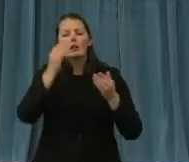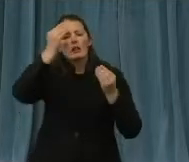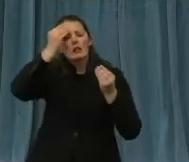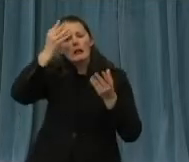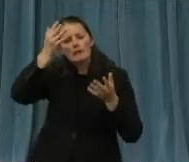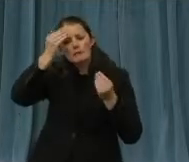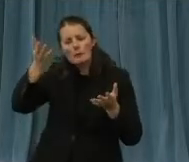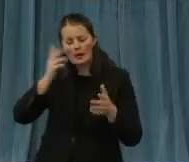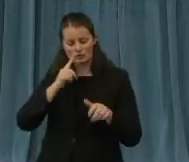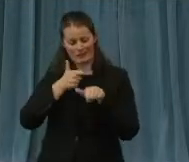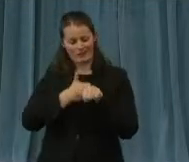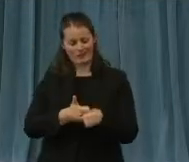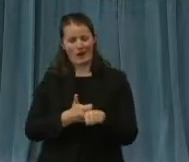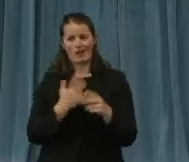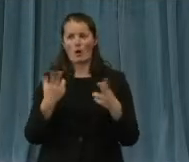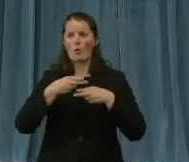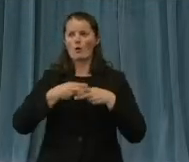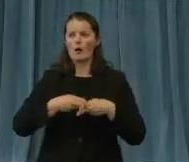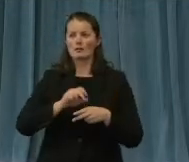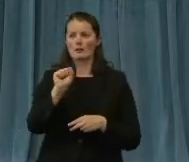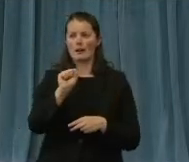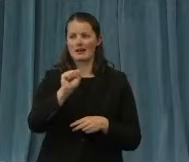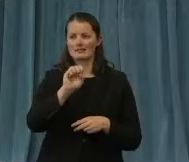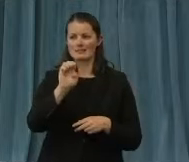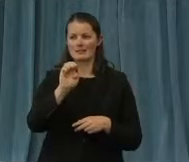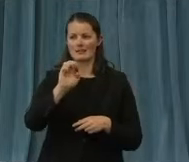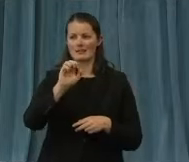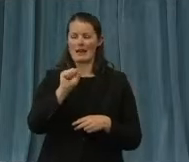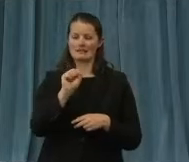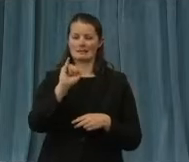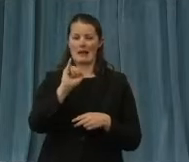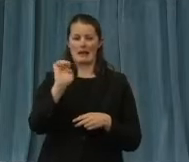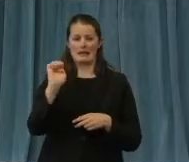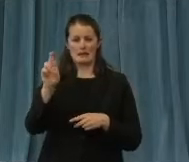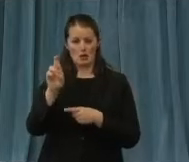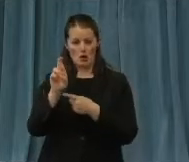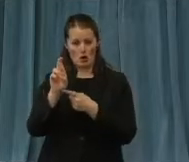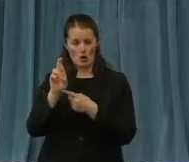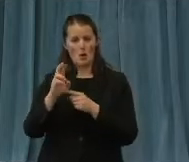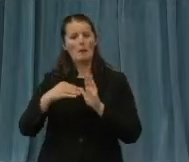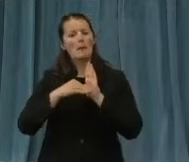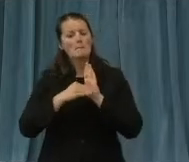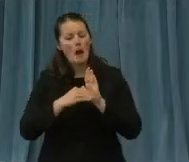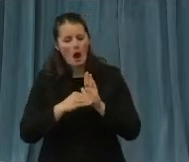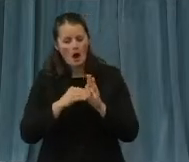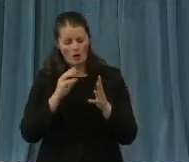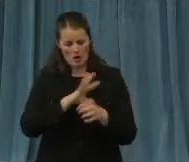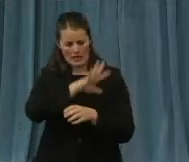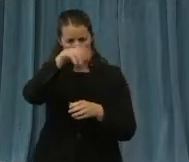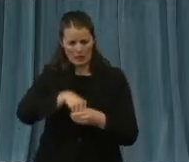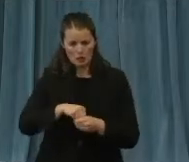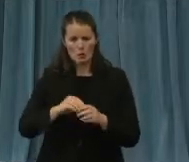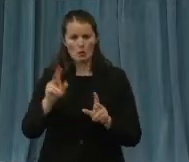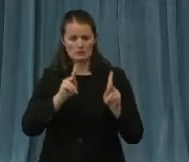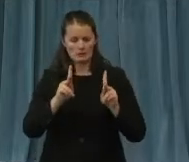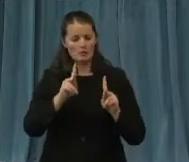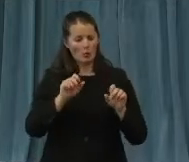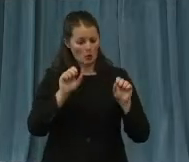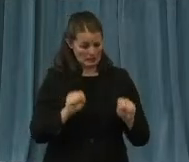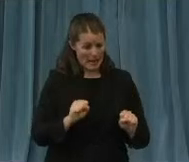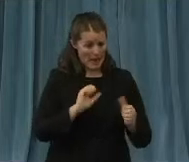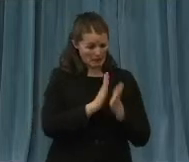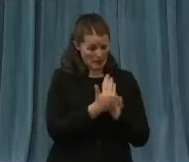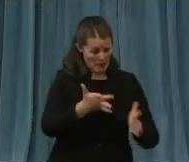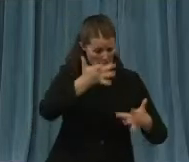an SEIR model, where that stands for susceptible, exposed but not infectious, infectious and recovered. And you might have heard